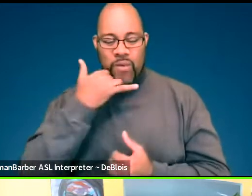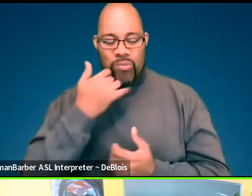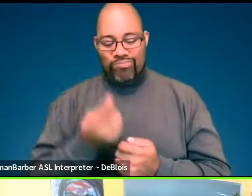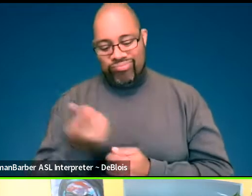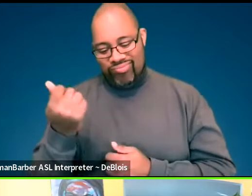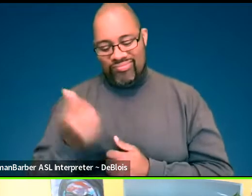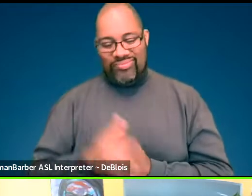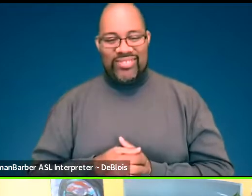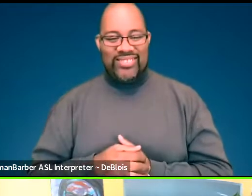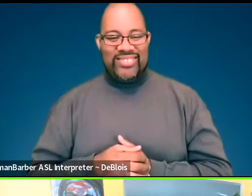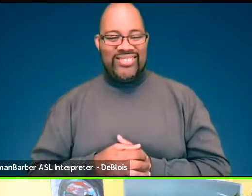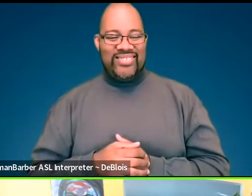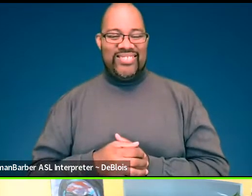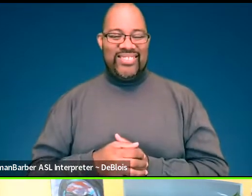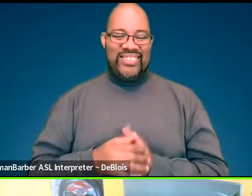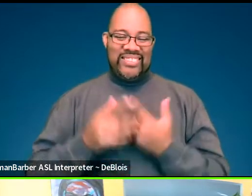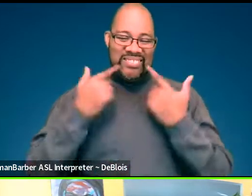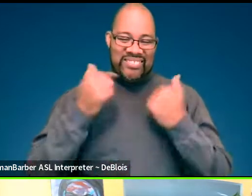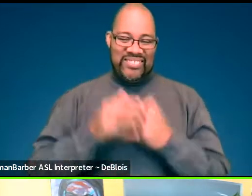So